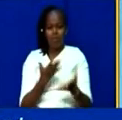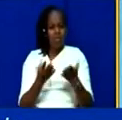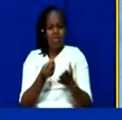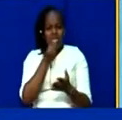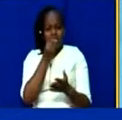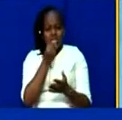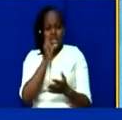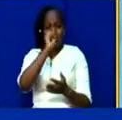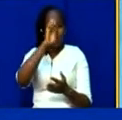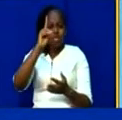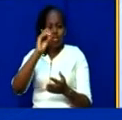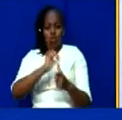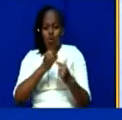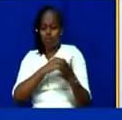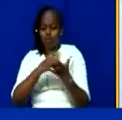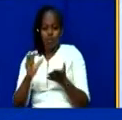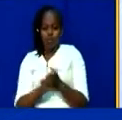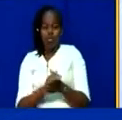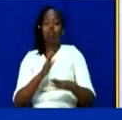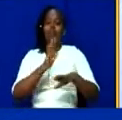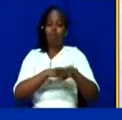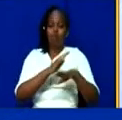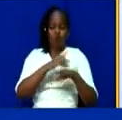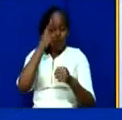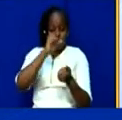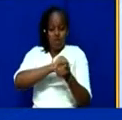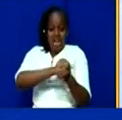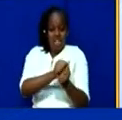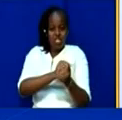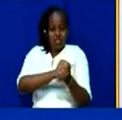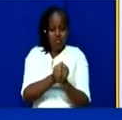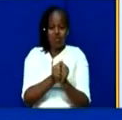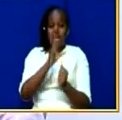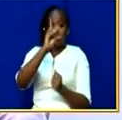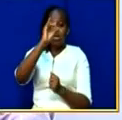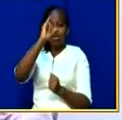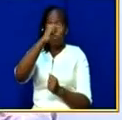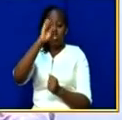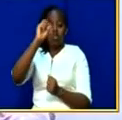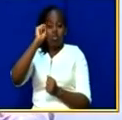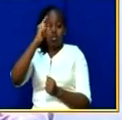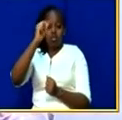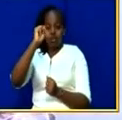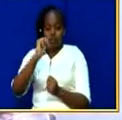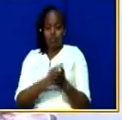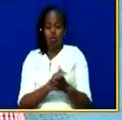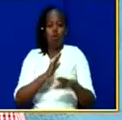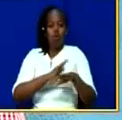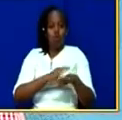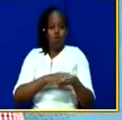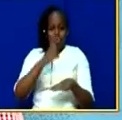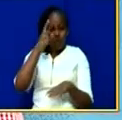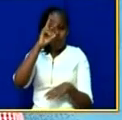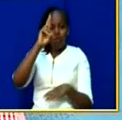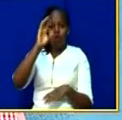or not? They are good for digestion. Okay. Therefore, we call them, they are normally good for roughages. So